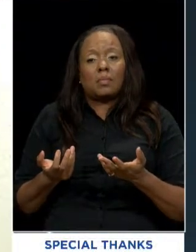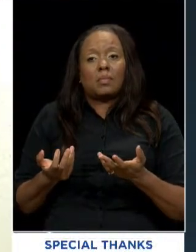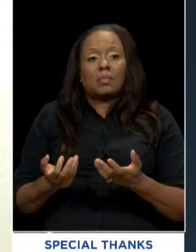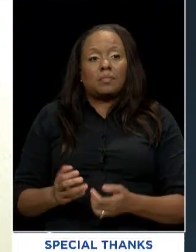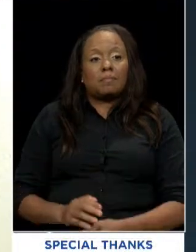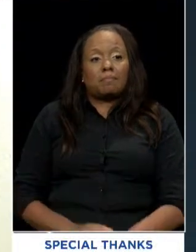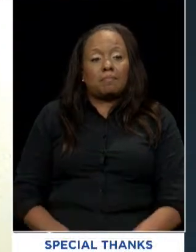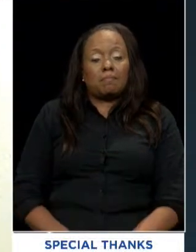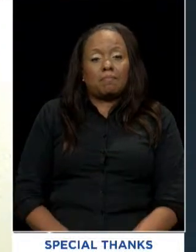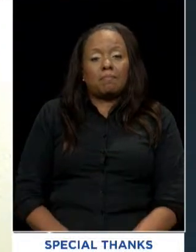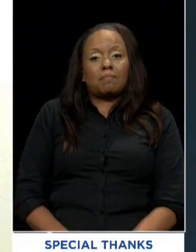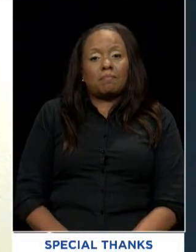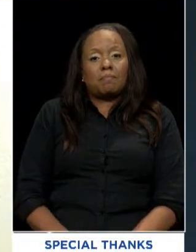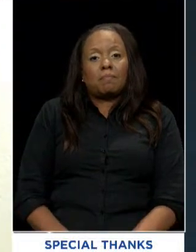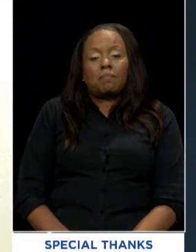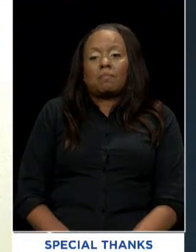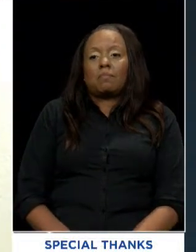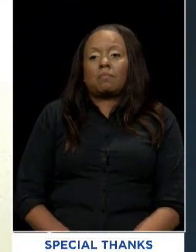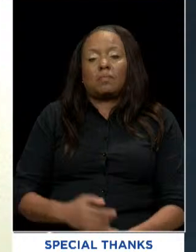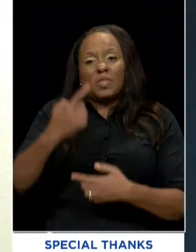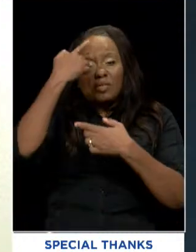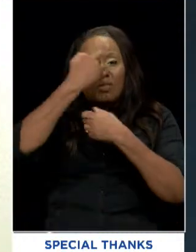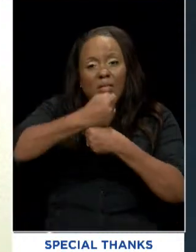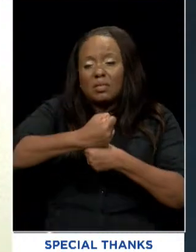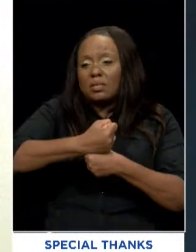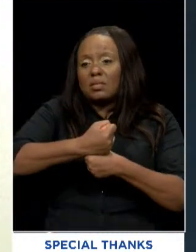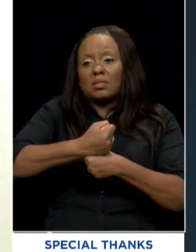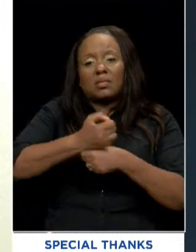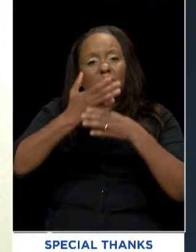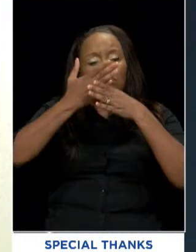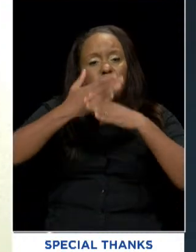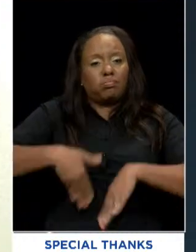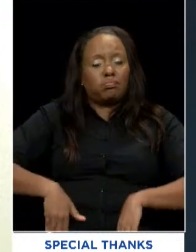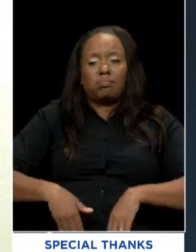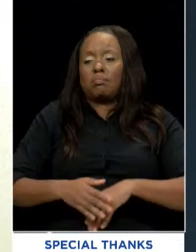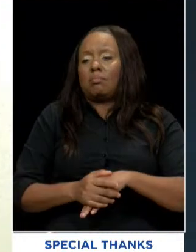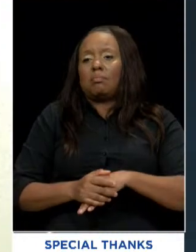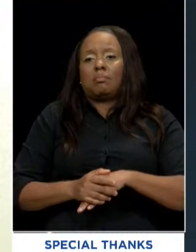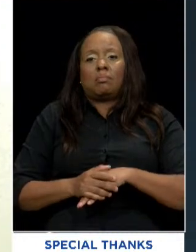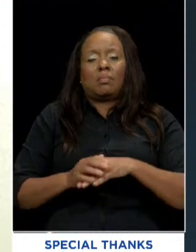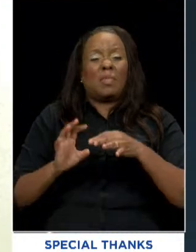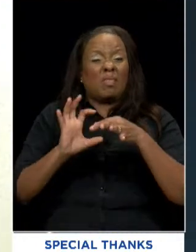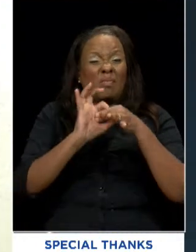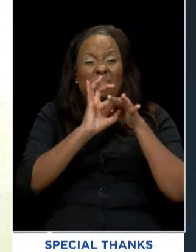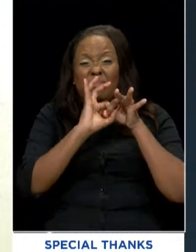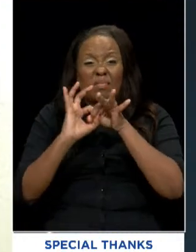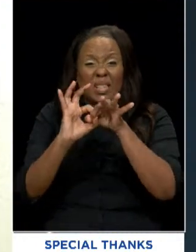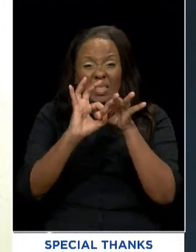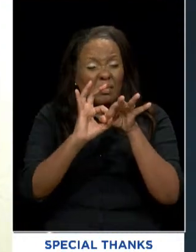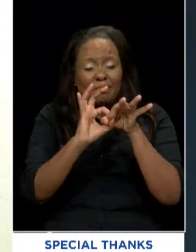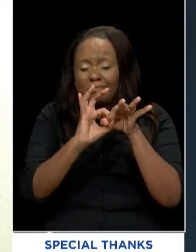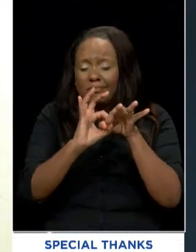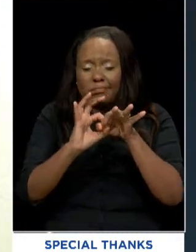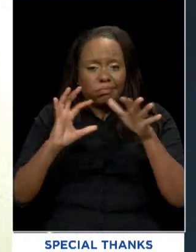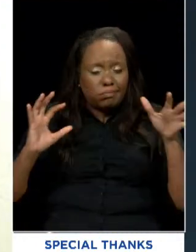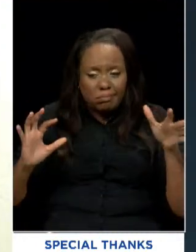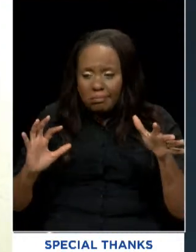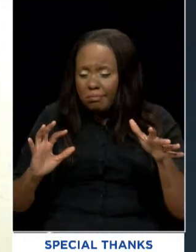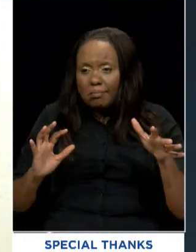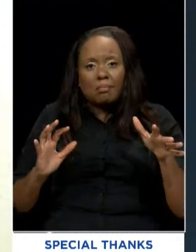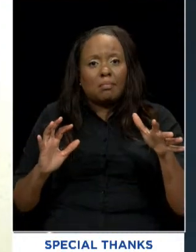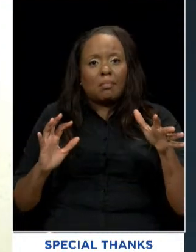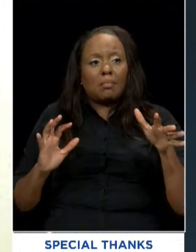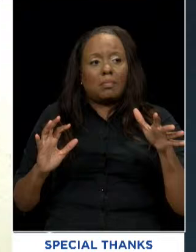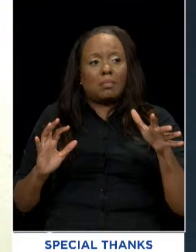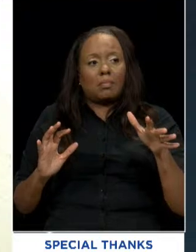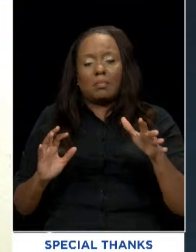been broken down, relationships in terms of understanding the perspective from the physician as to